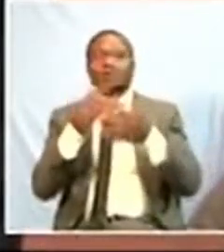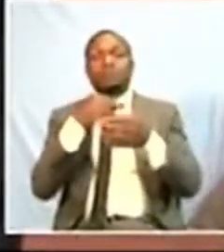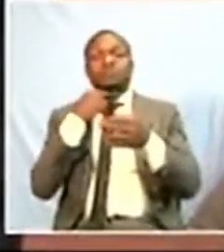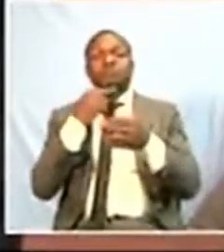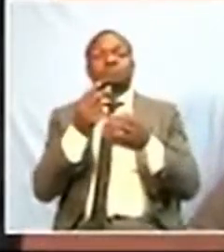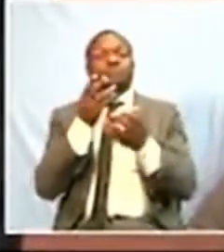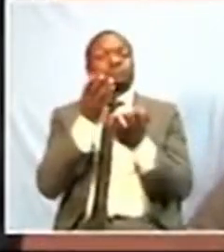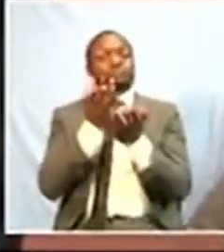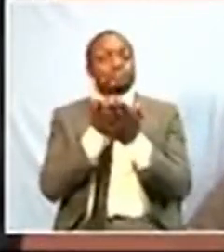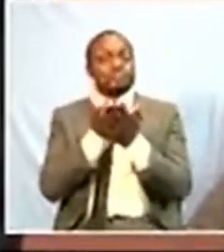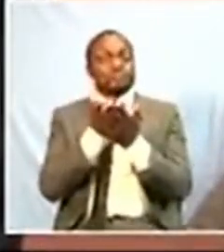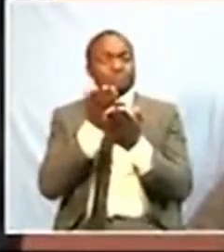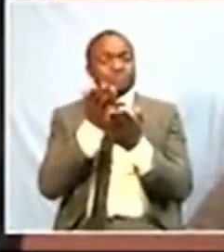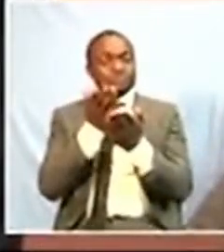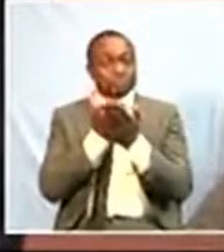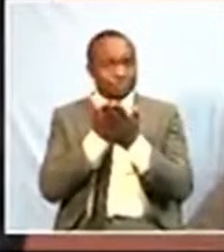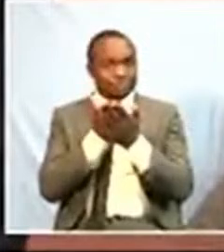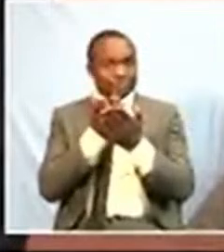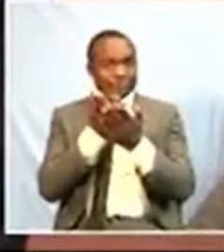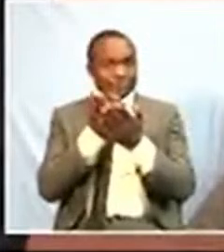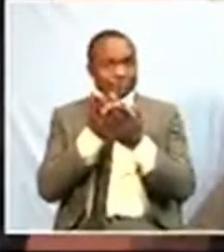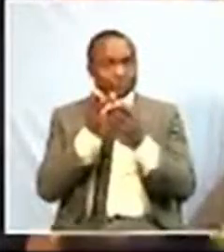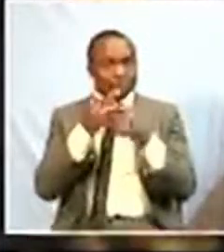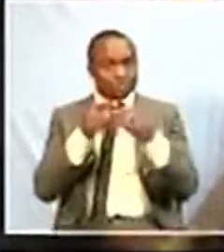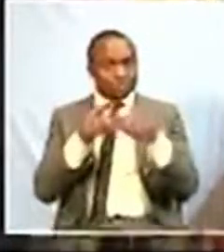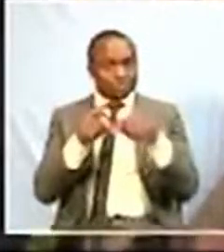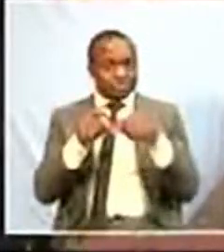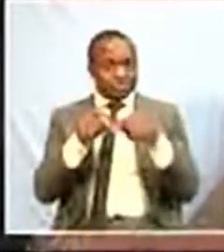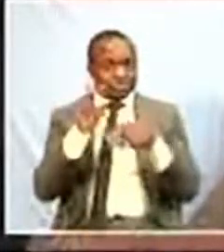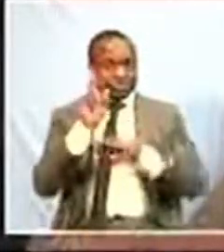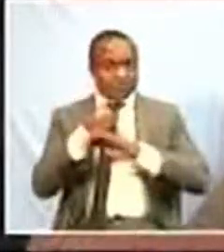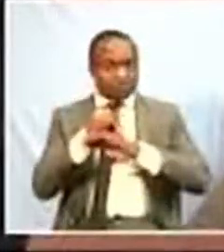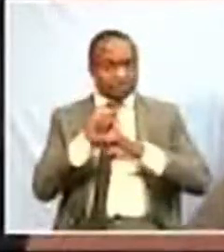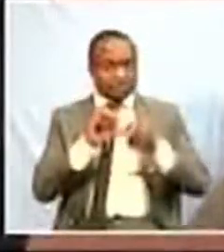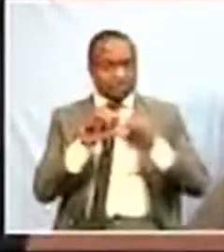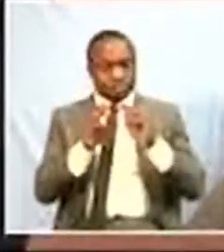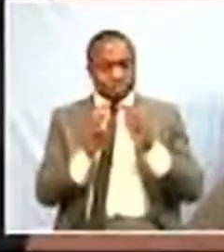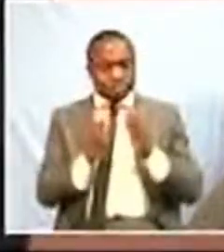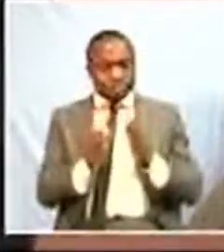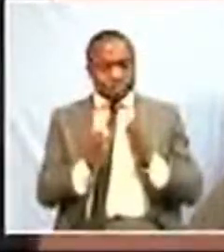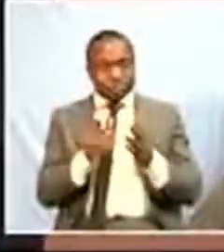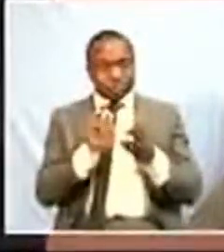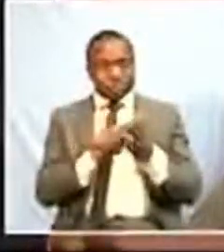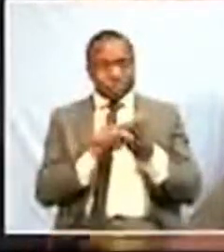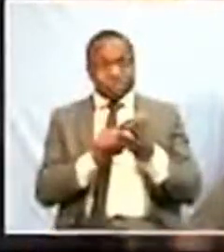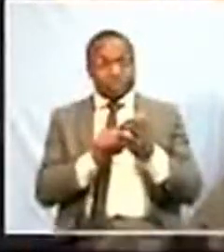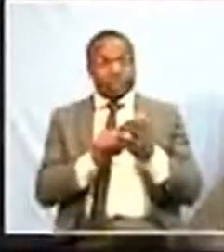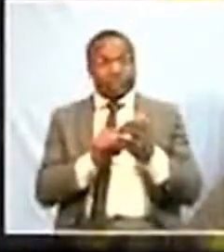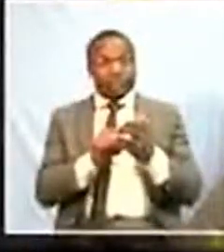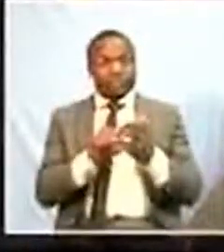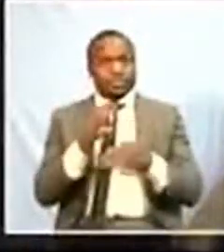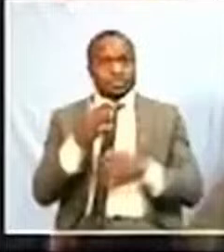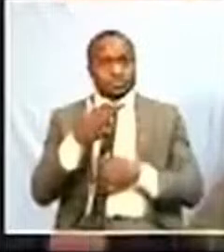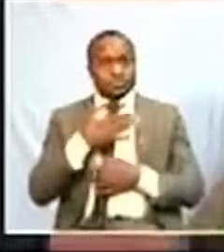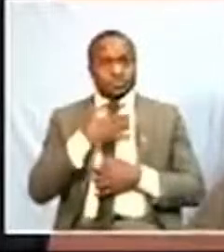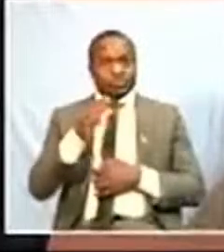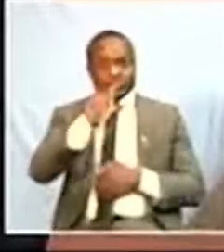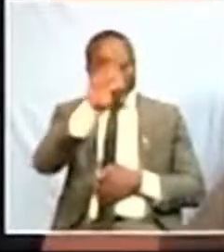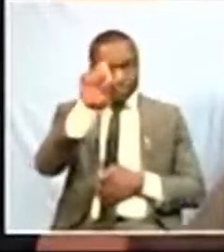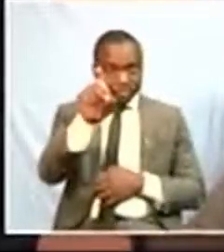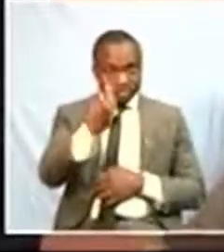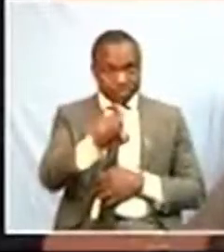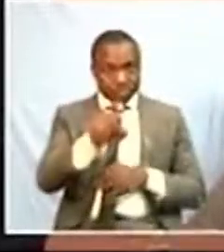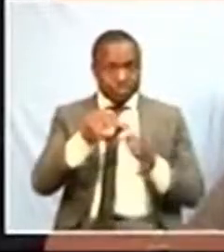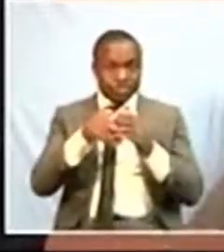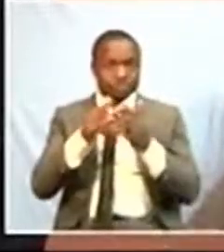the project manager. So here, this is what they are alluding to as a charge, but my question is,